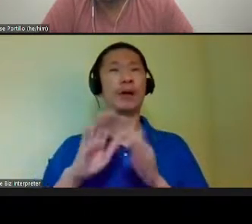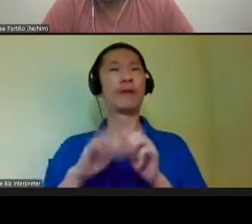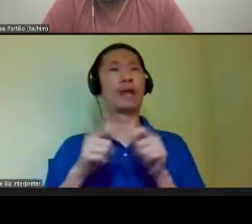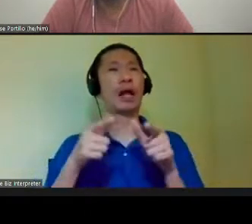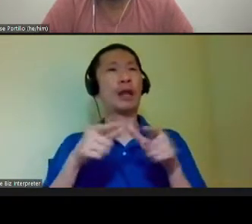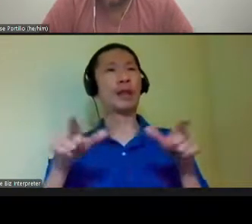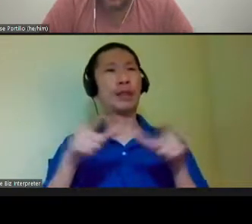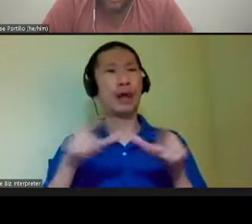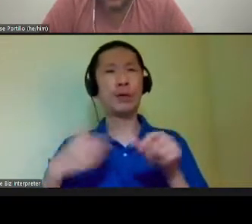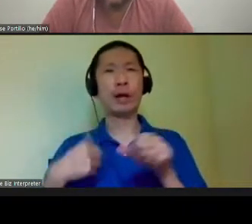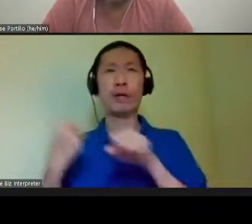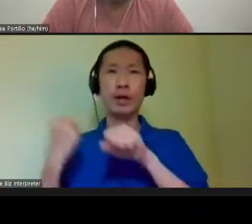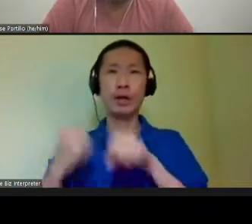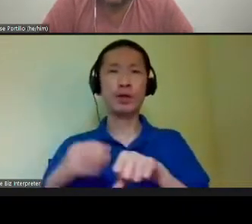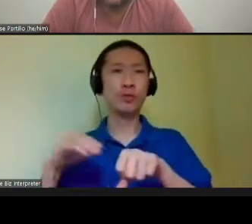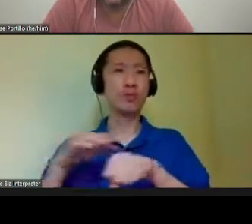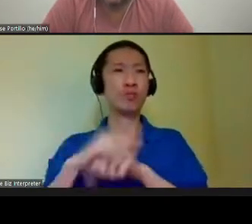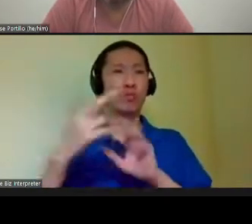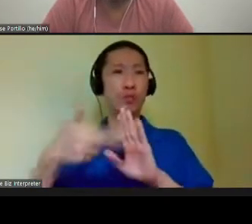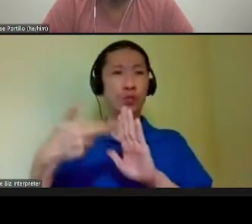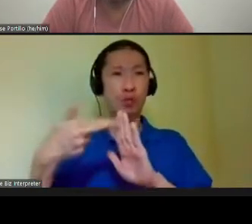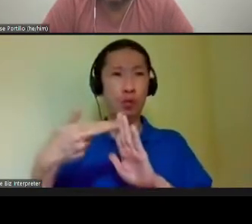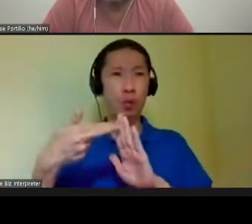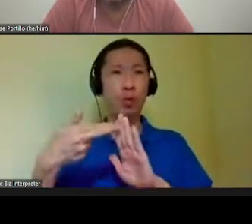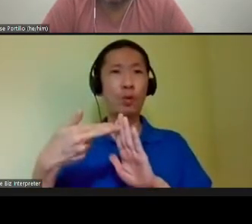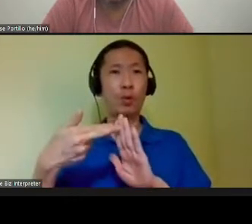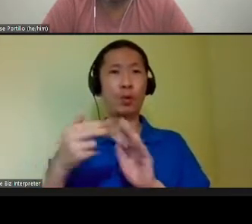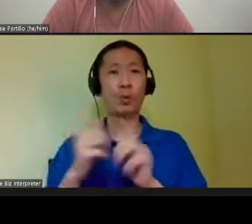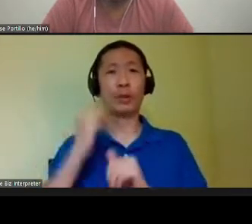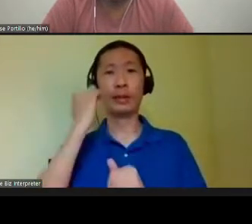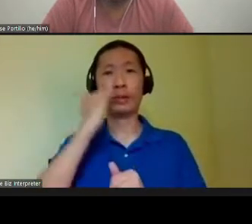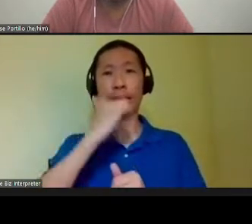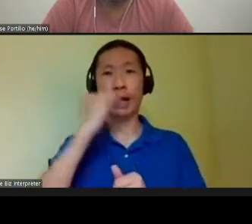plays a huge role in day-to-day